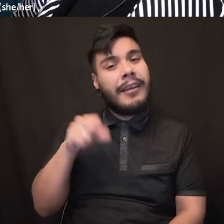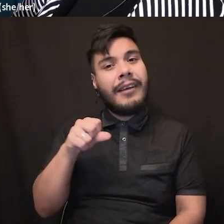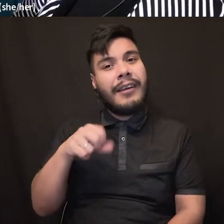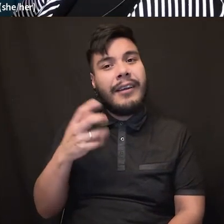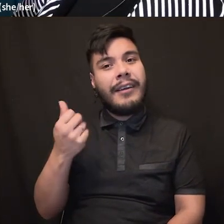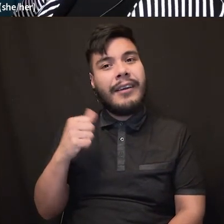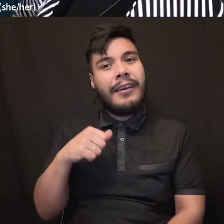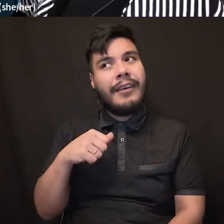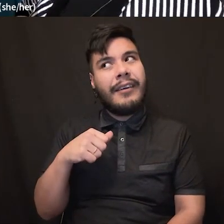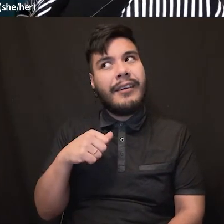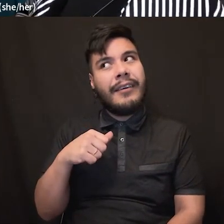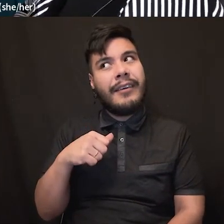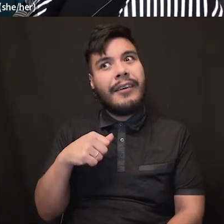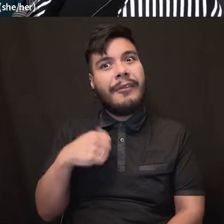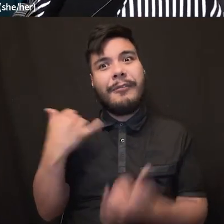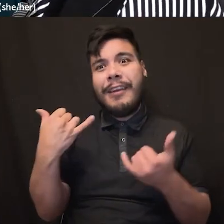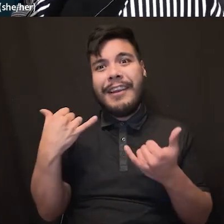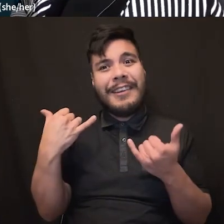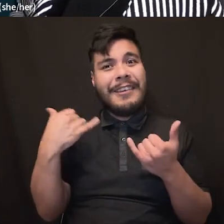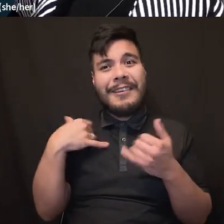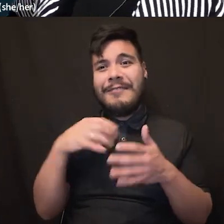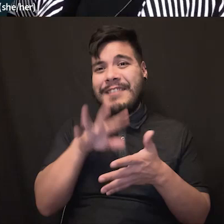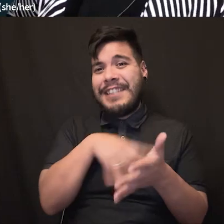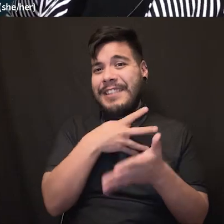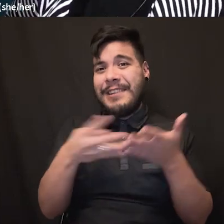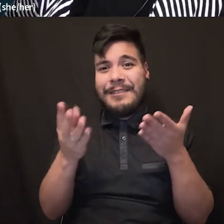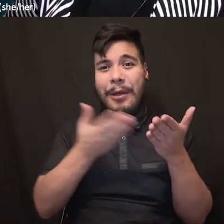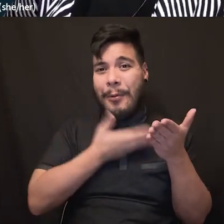I don't have anything on the calendar right now.